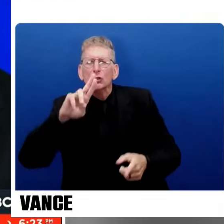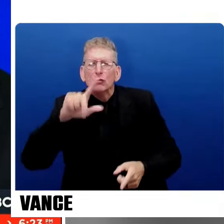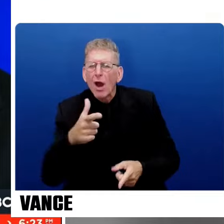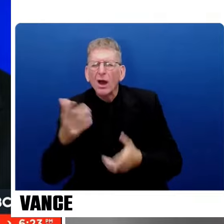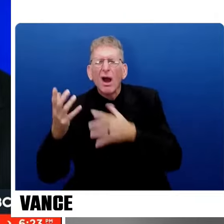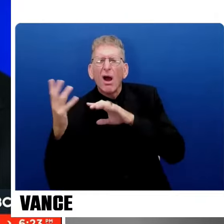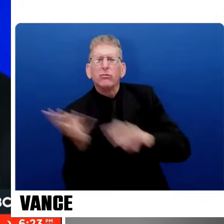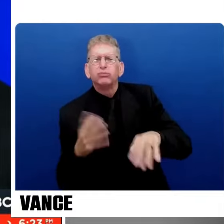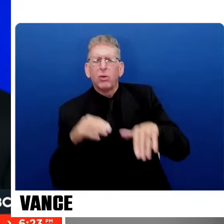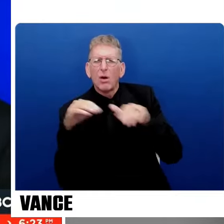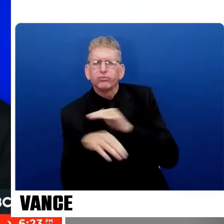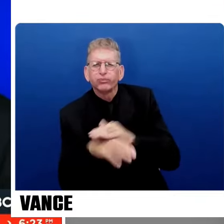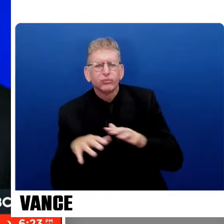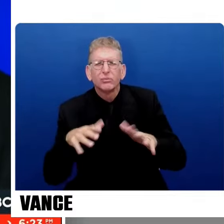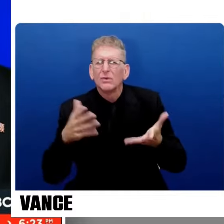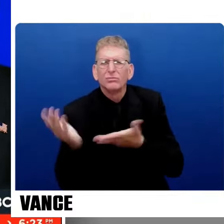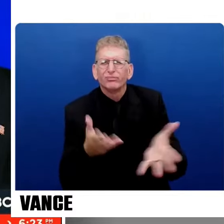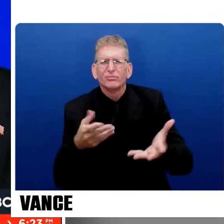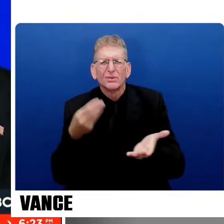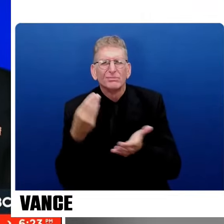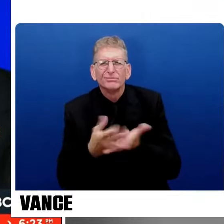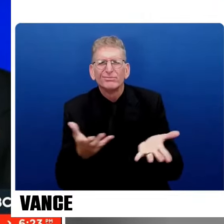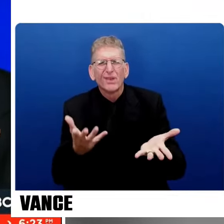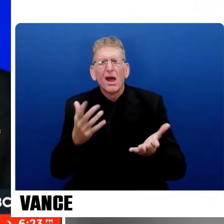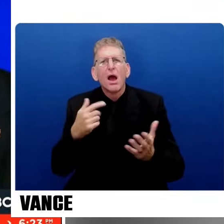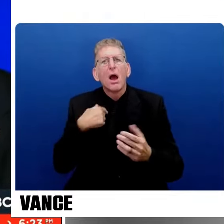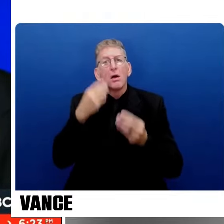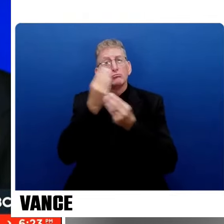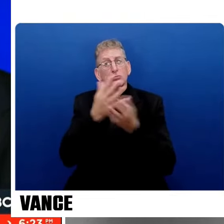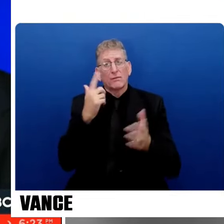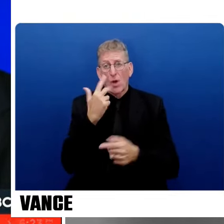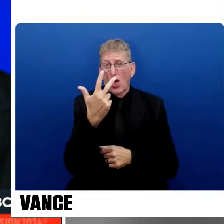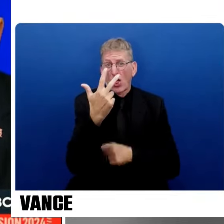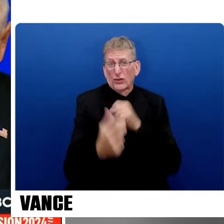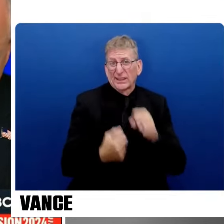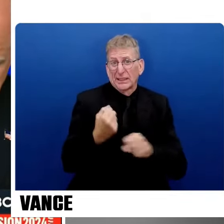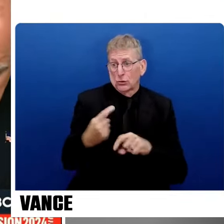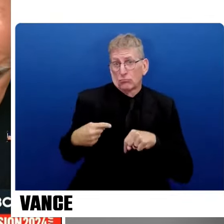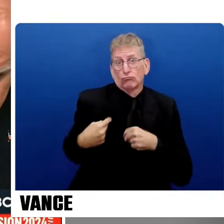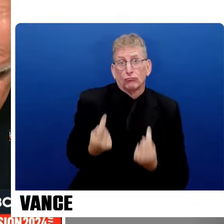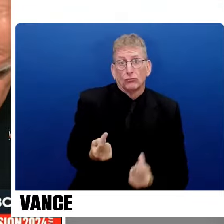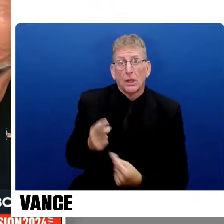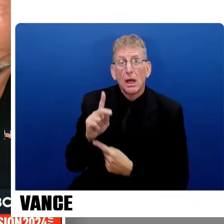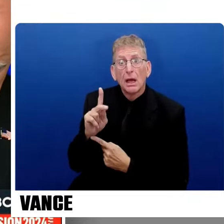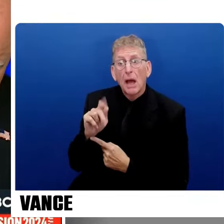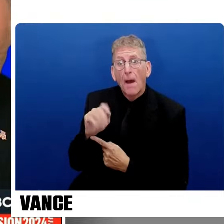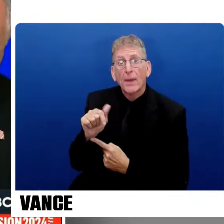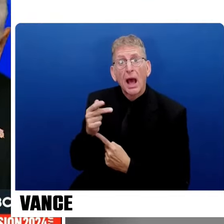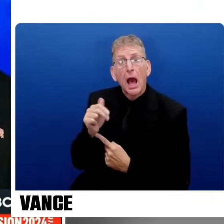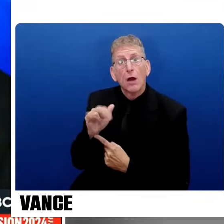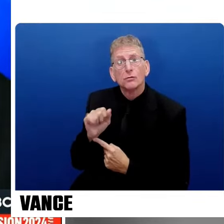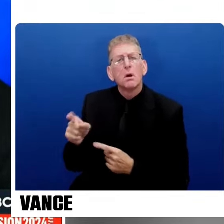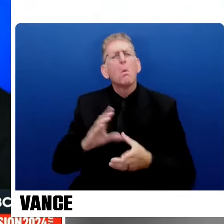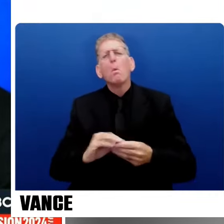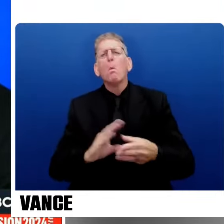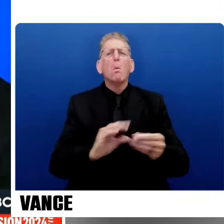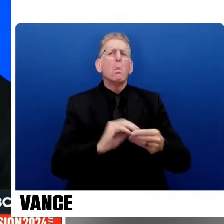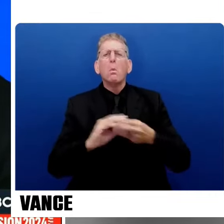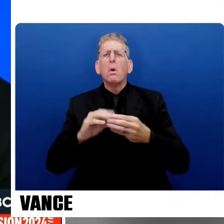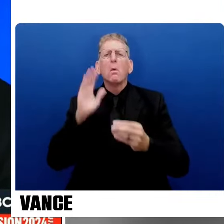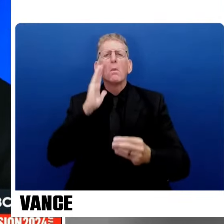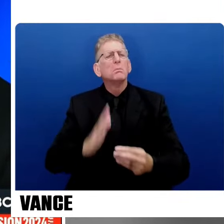years, Kamala Harris went out bragging that she was going to undo Donald Trump's border policy. She did exactly that. We had a record number of